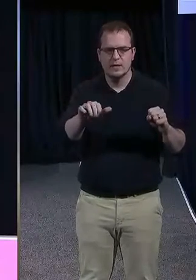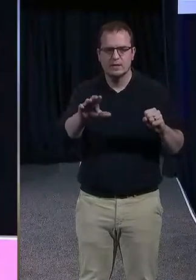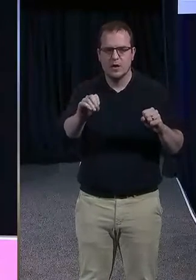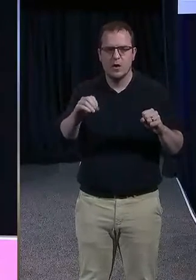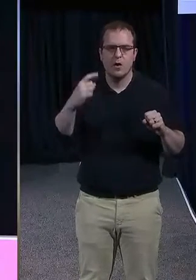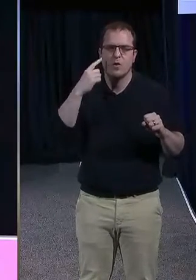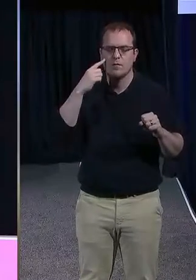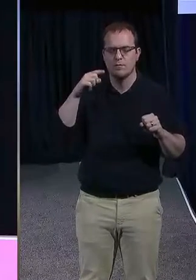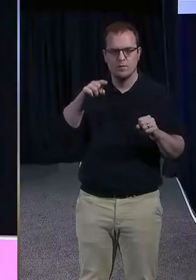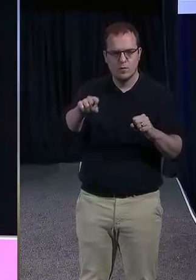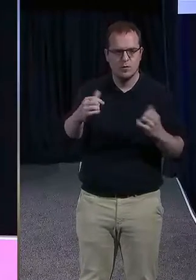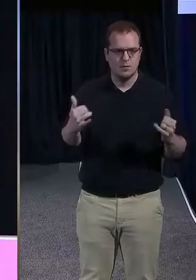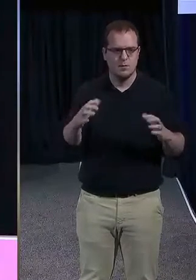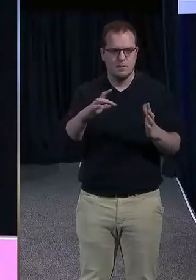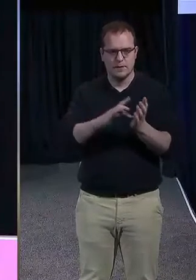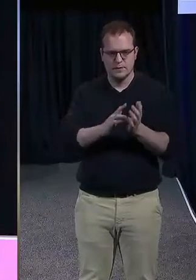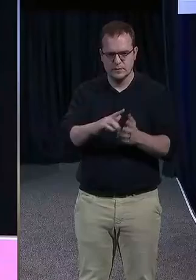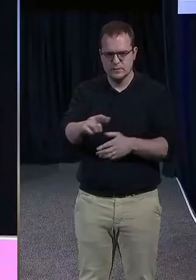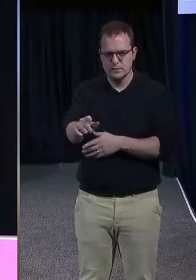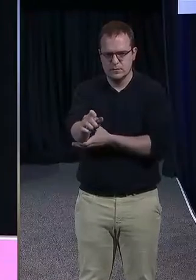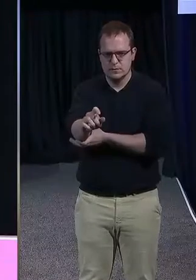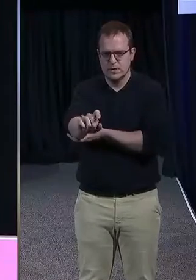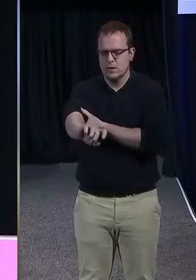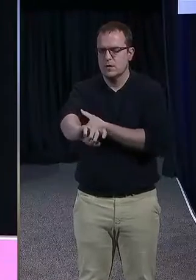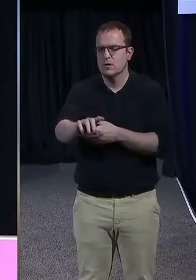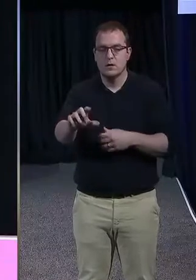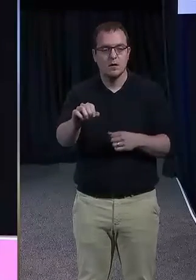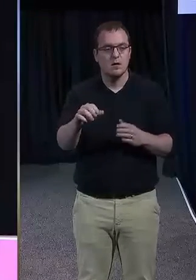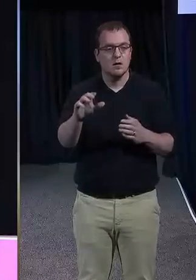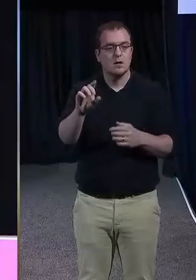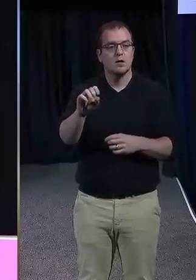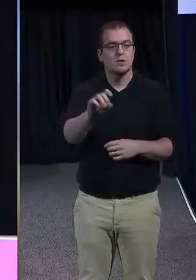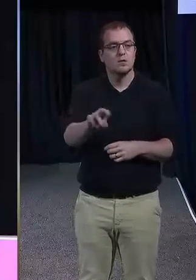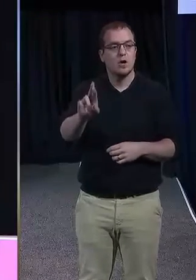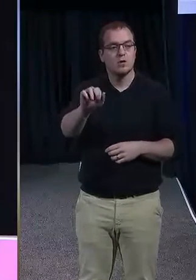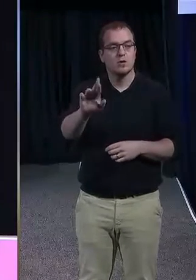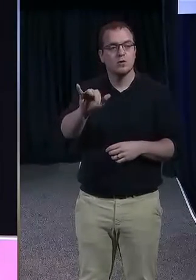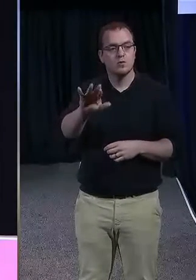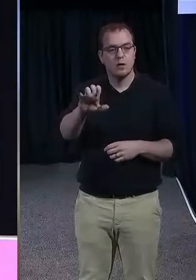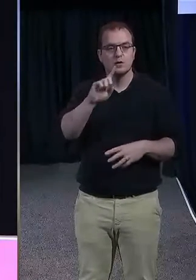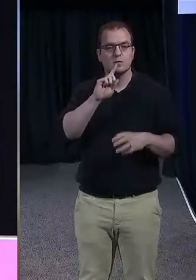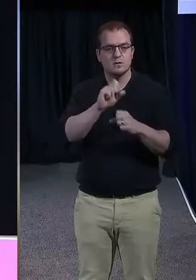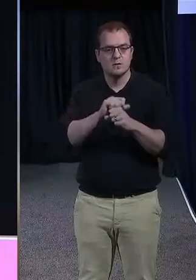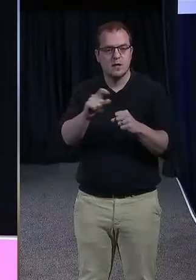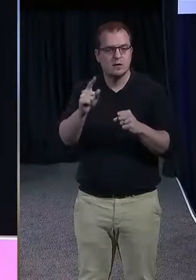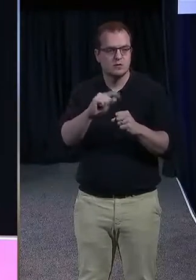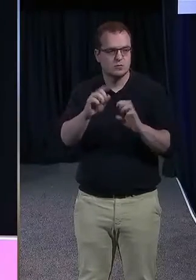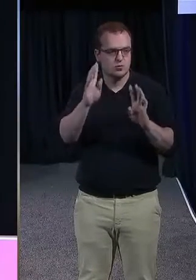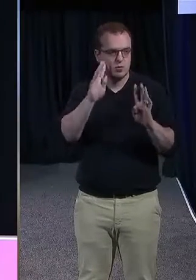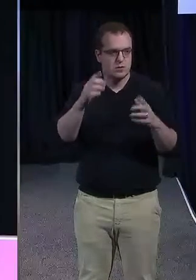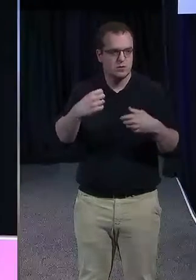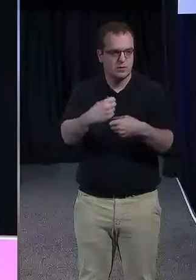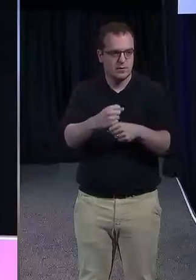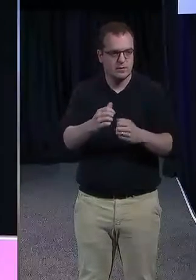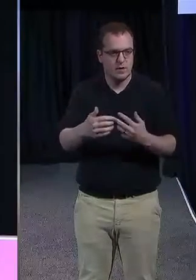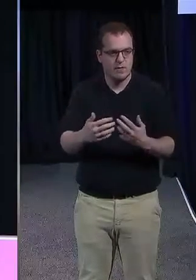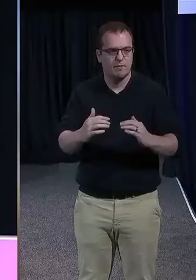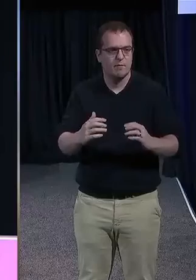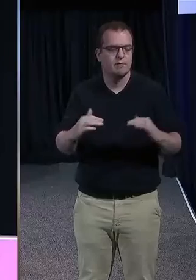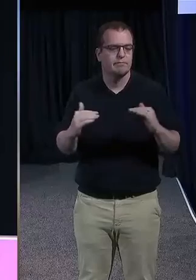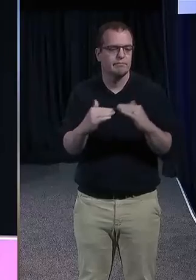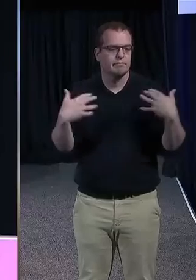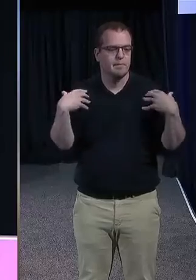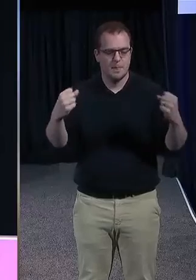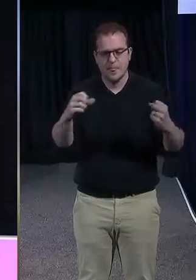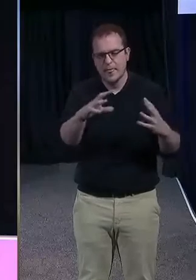Medicine. Dr. Montgomery Rice has a career dedicated to the creation and advancement of health equity and